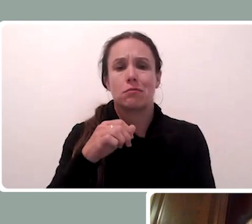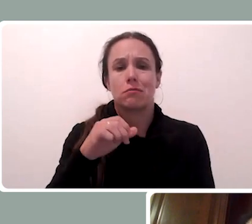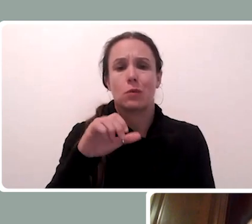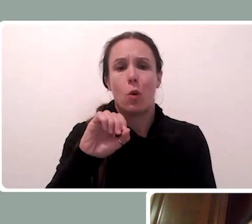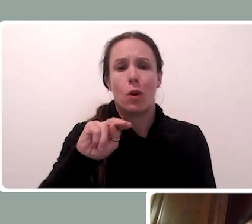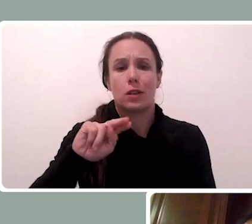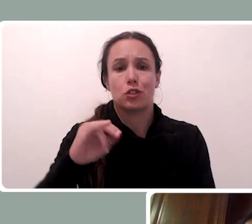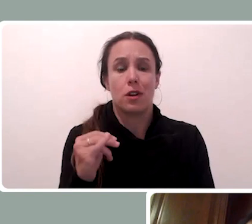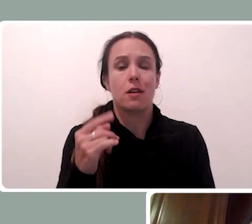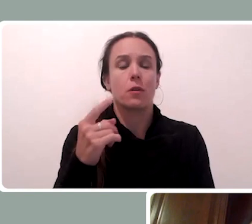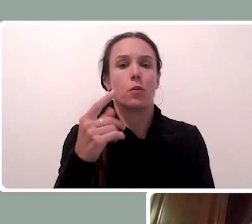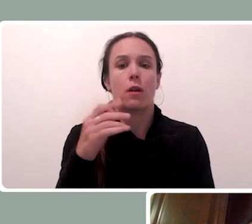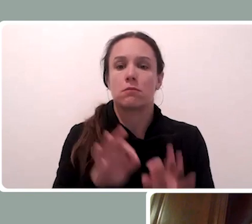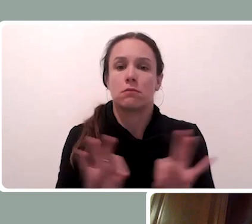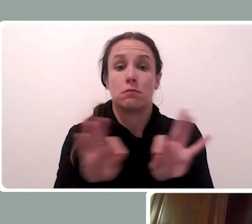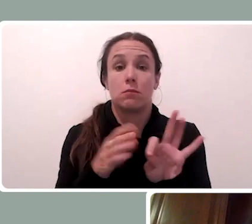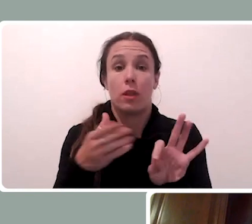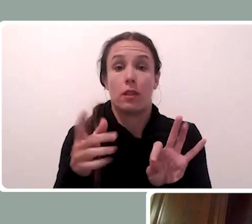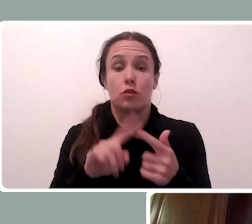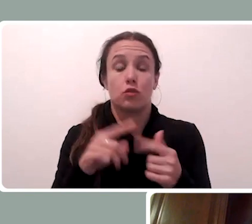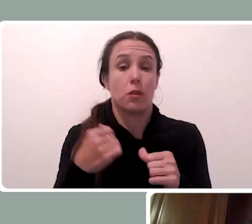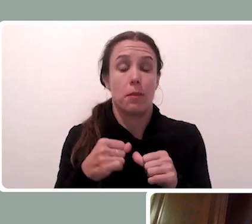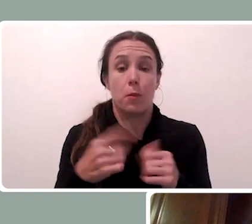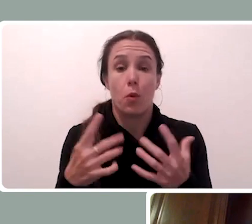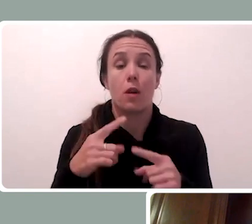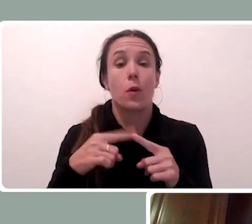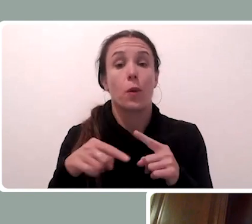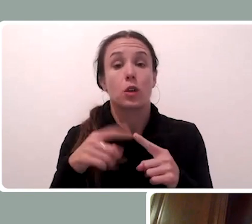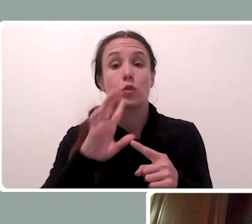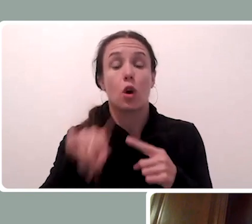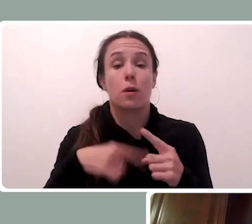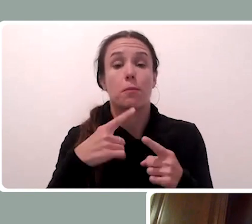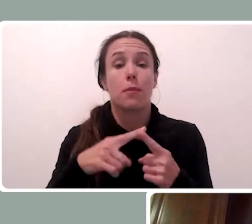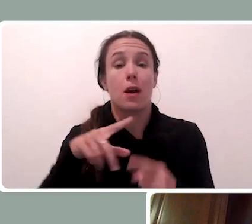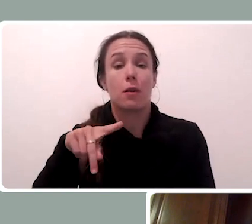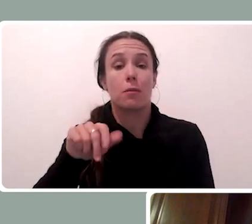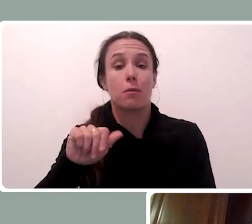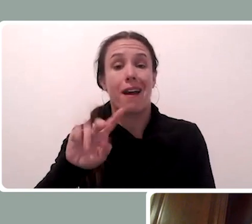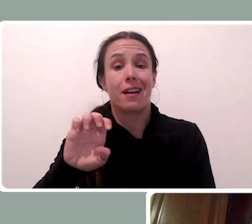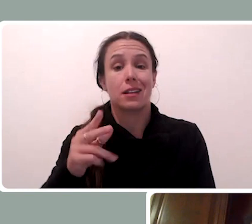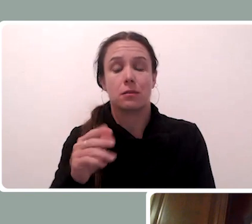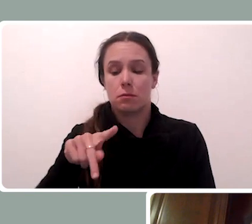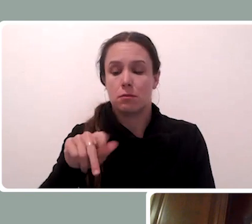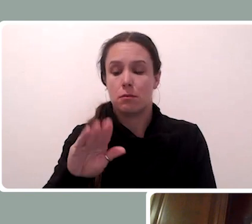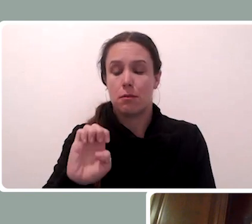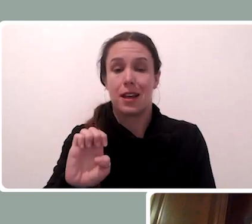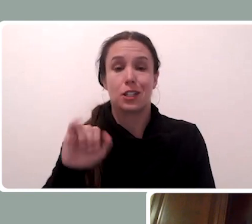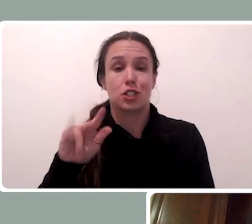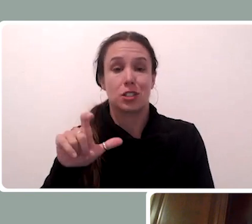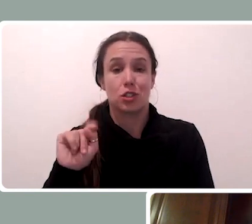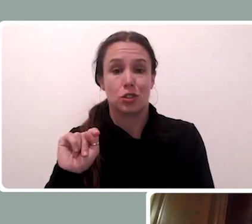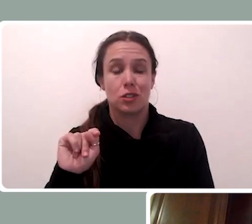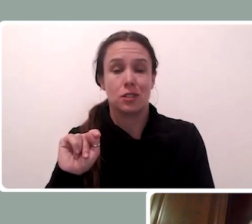I think one of the important things to remember is when you talk about the package insert, it actually talks about denosumab, which